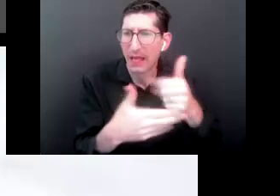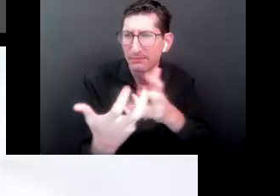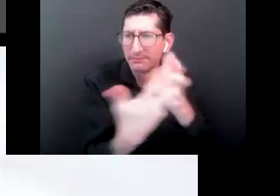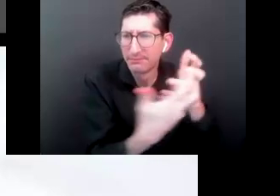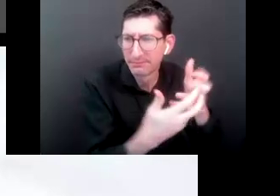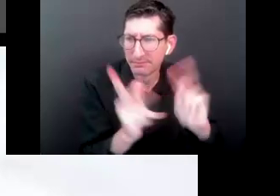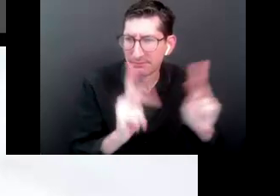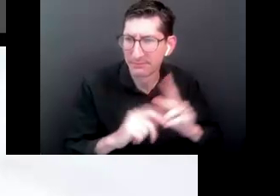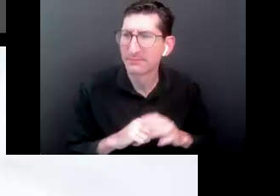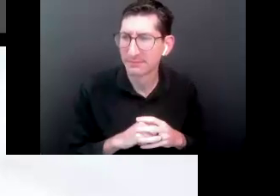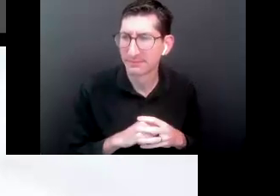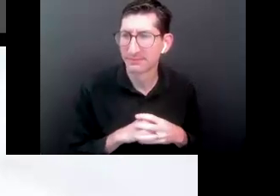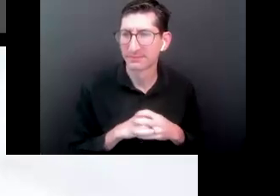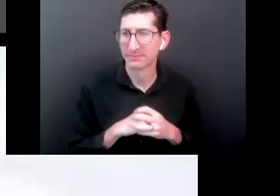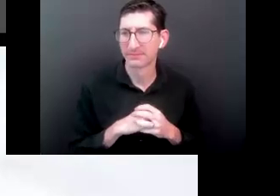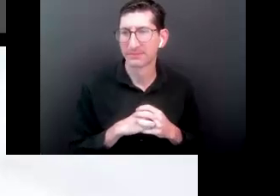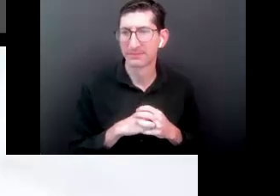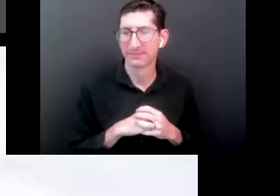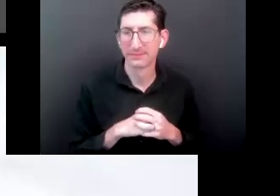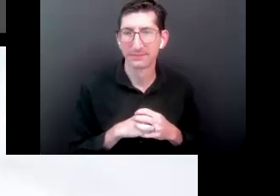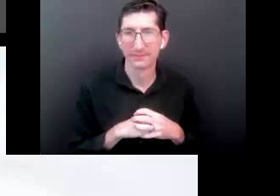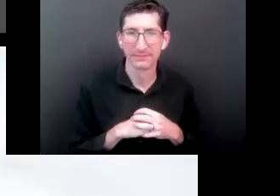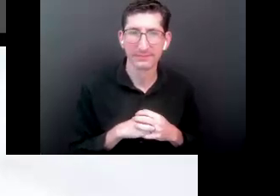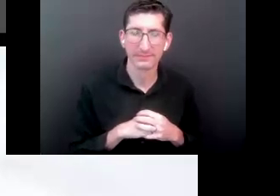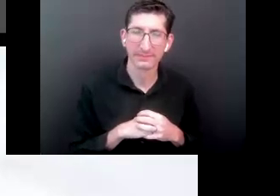So I hope this is a helpful check.